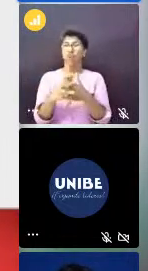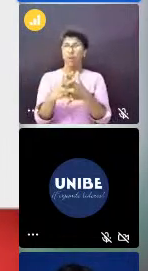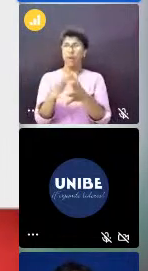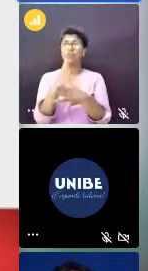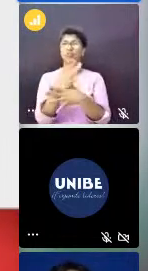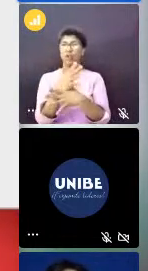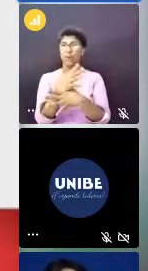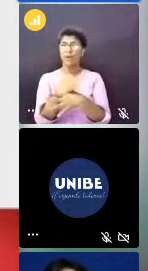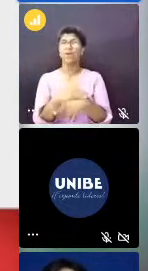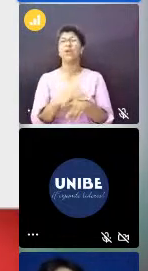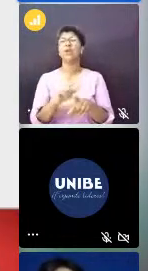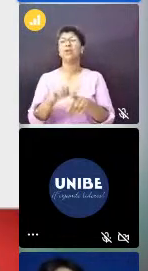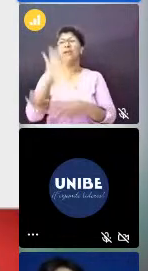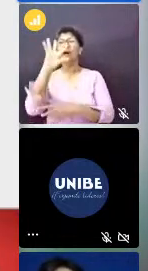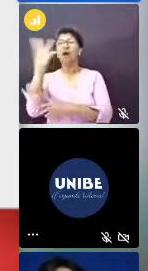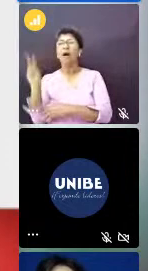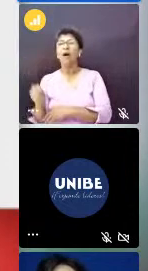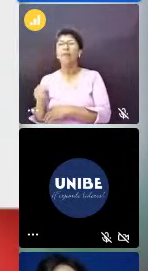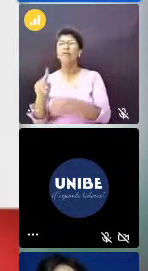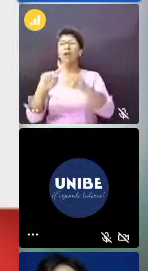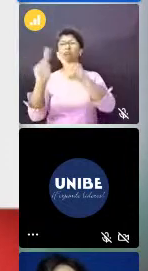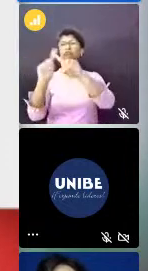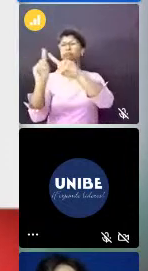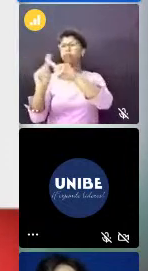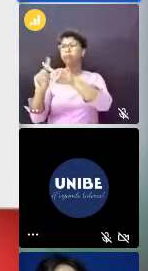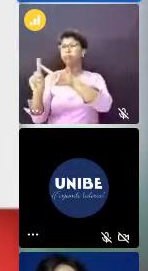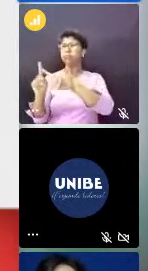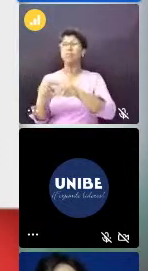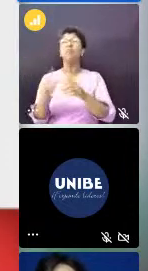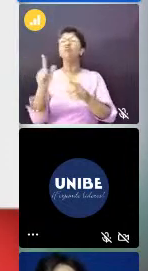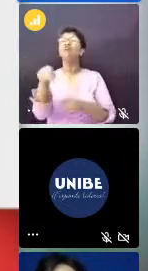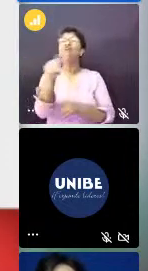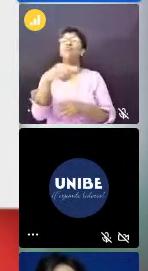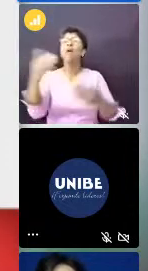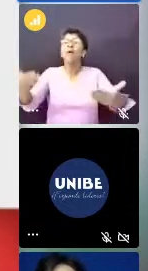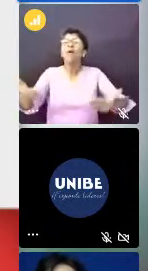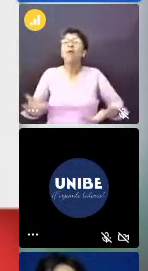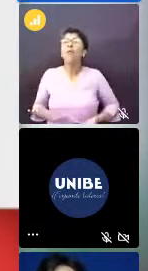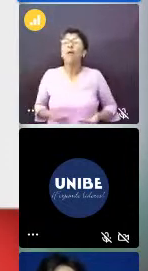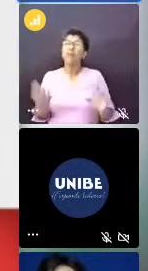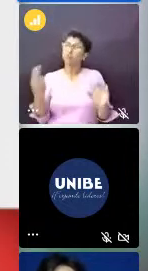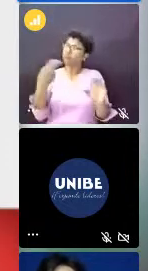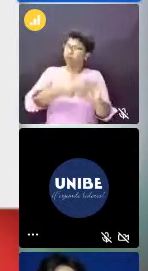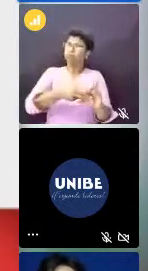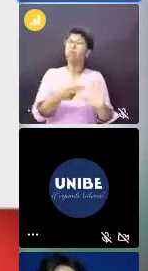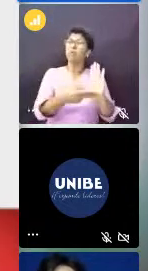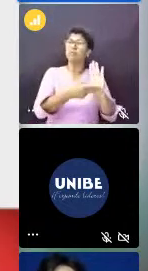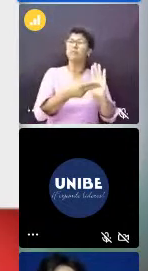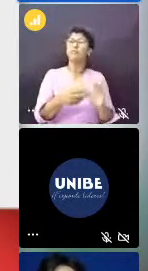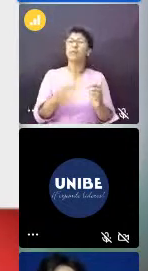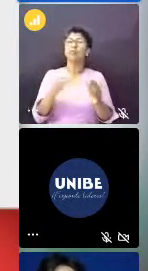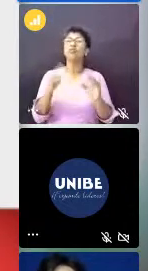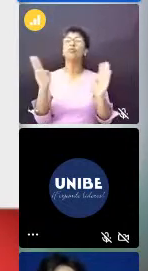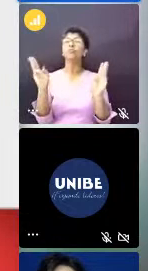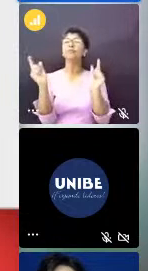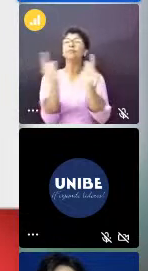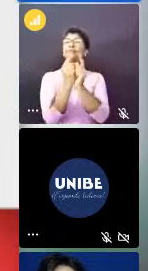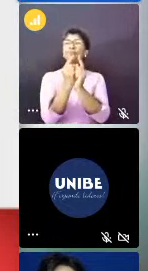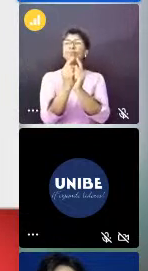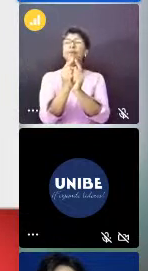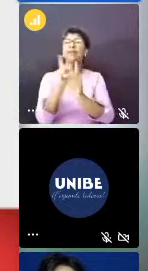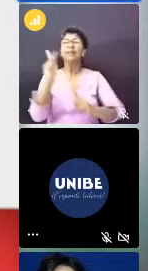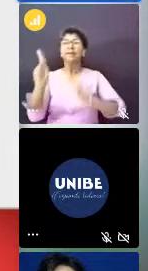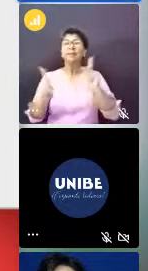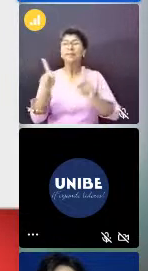Nigeria. I can't remember them all, but you're all very welcome to join us as well, to meet the Polish teachers,